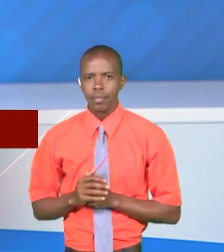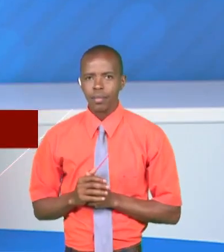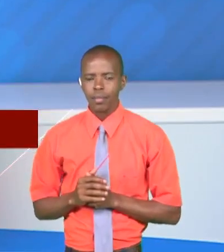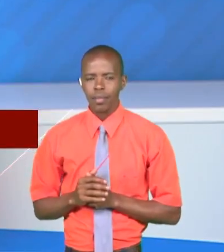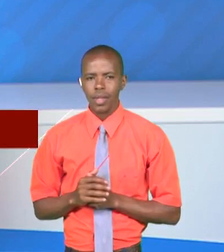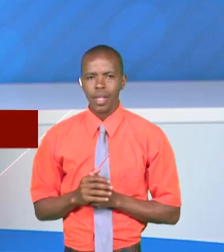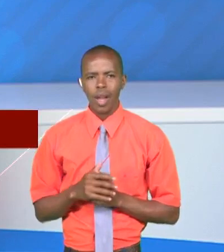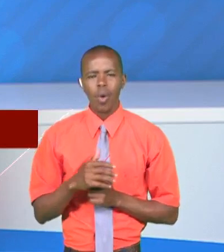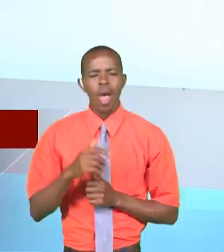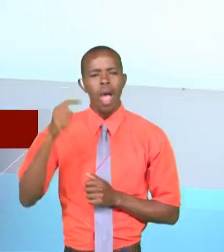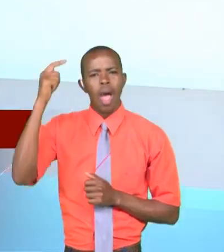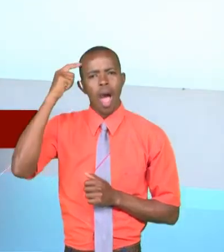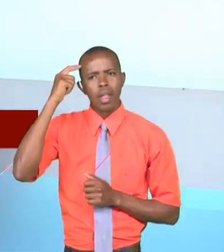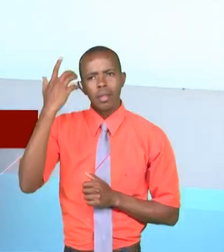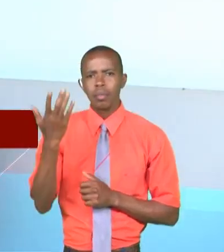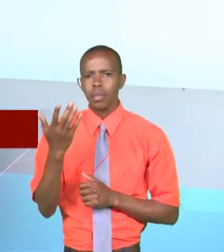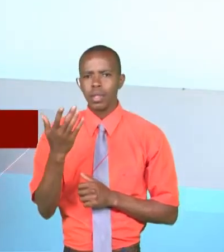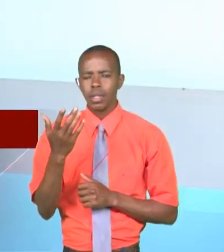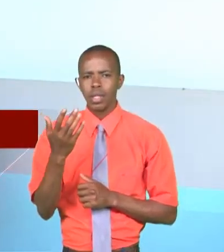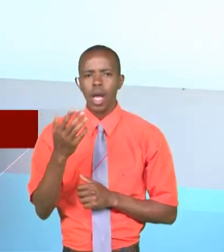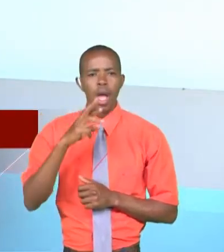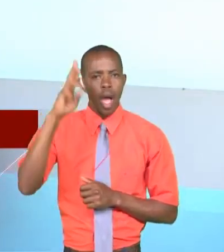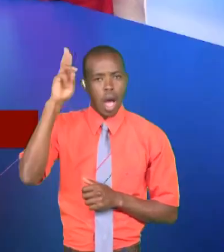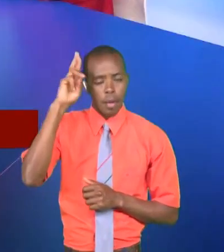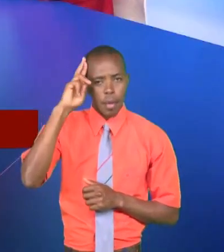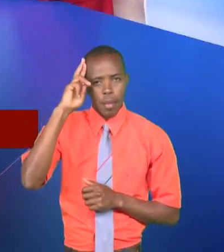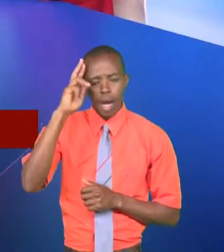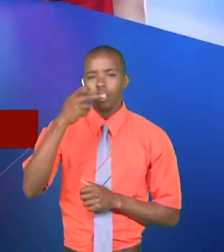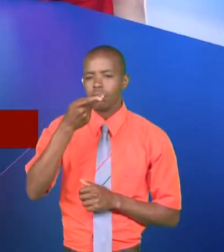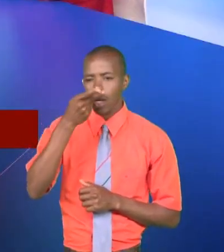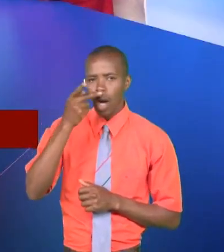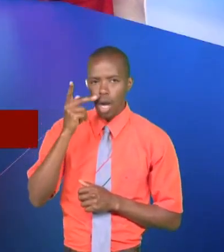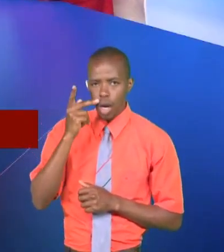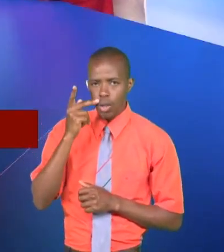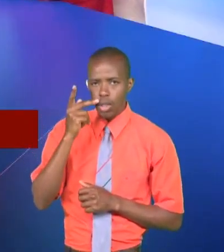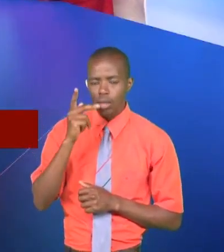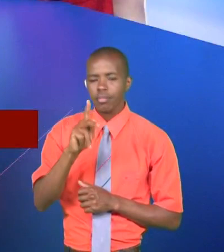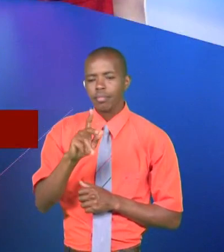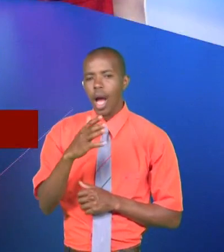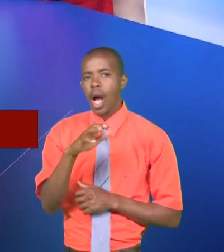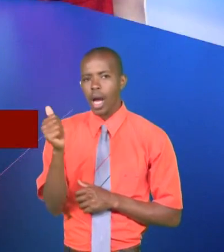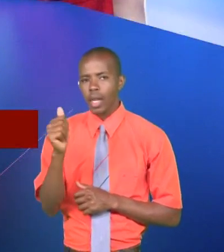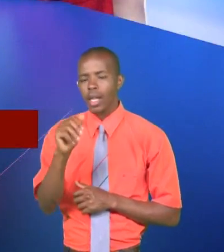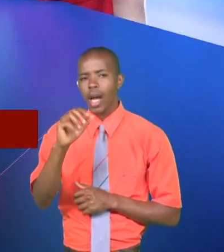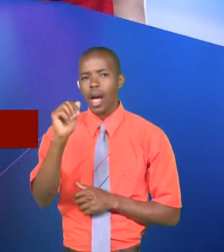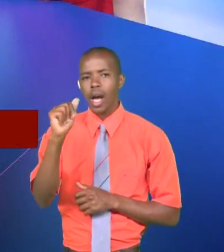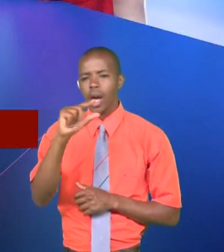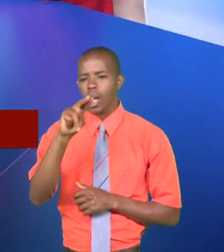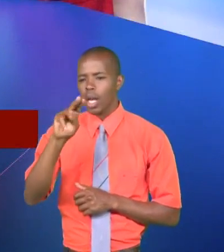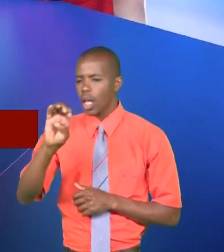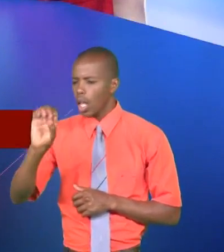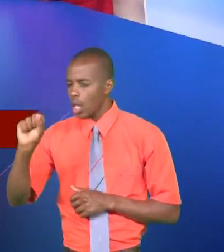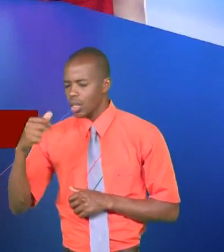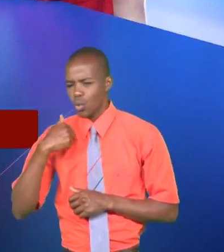you have that in mind? You know, you're yes. going to wreck a family. You remember Kalembe was a candidate, Kala was a candidate, and Kavindu. Wasn't there any so other So we